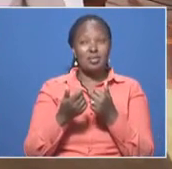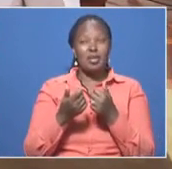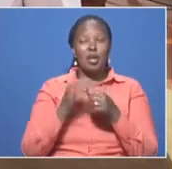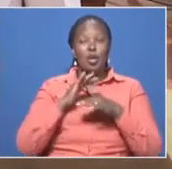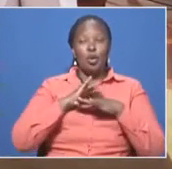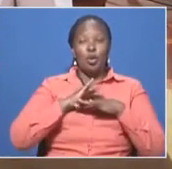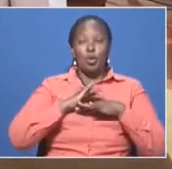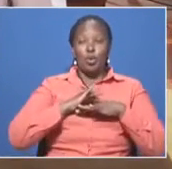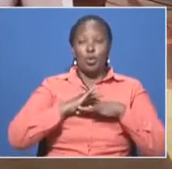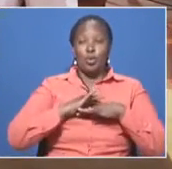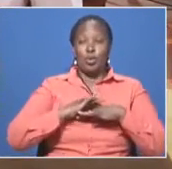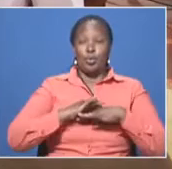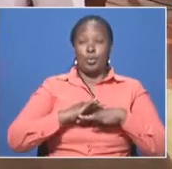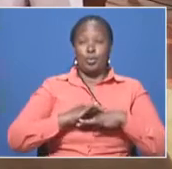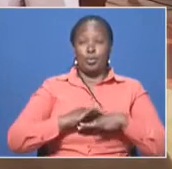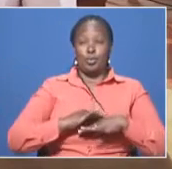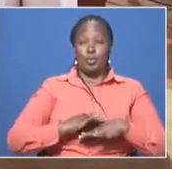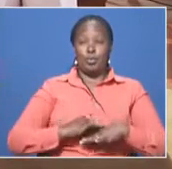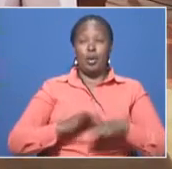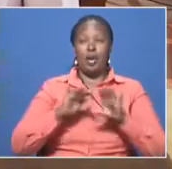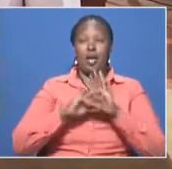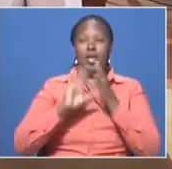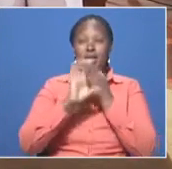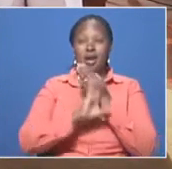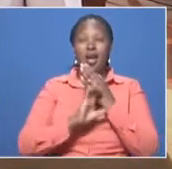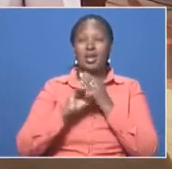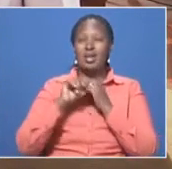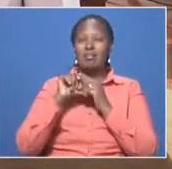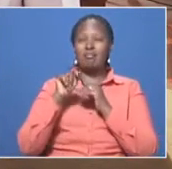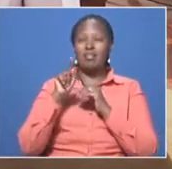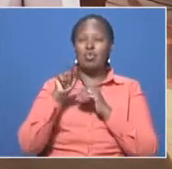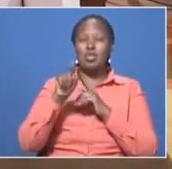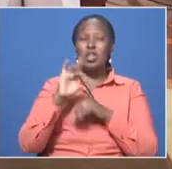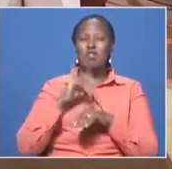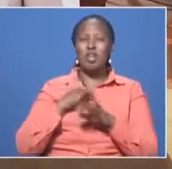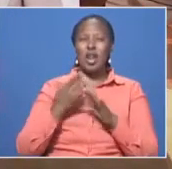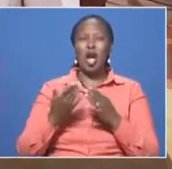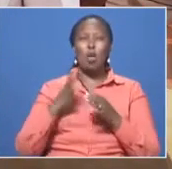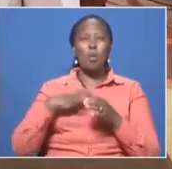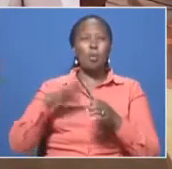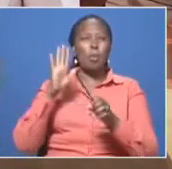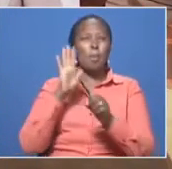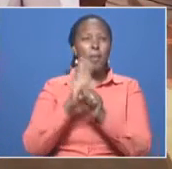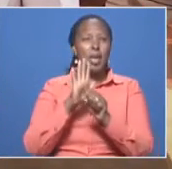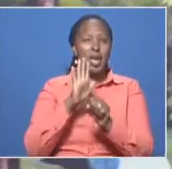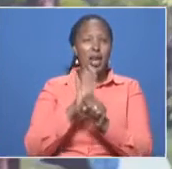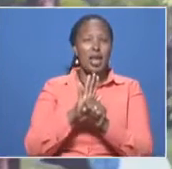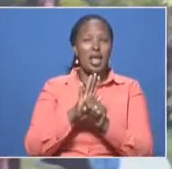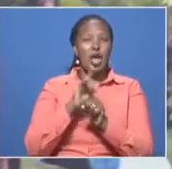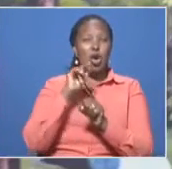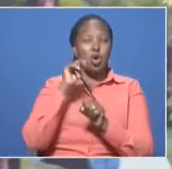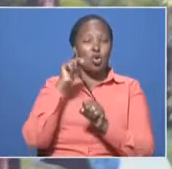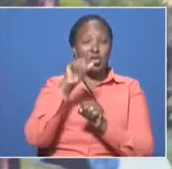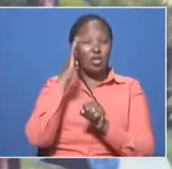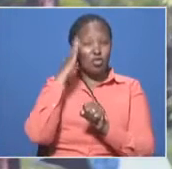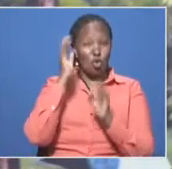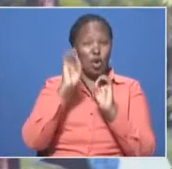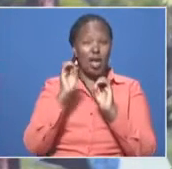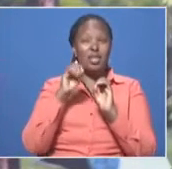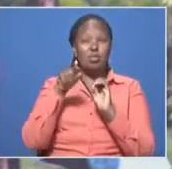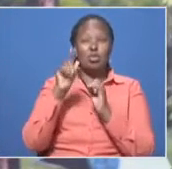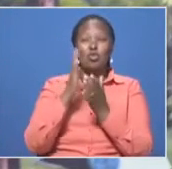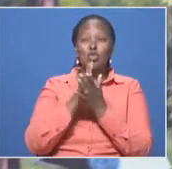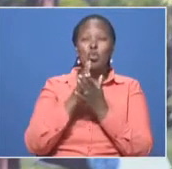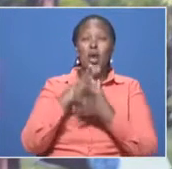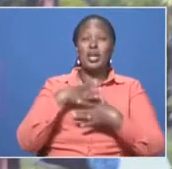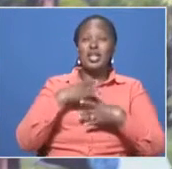relief in the country. How does that make you feel that so many people you don't know, were so invested in